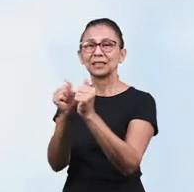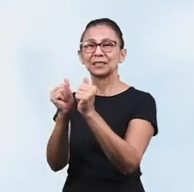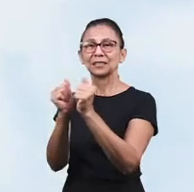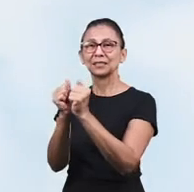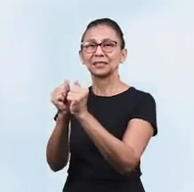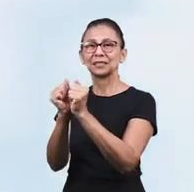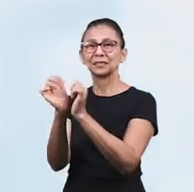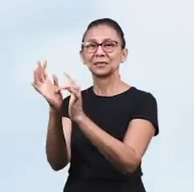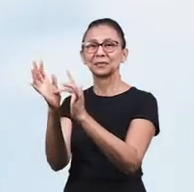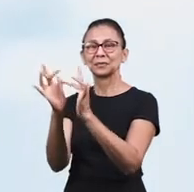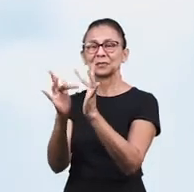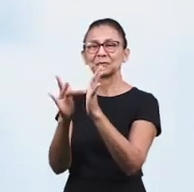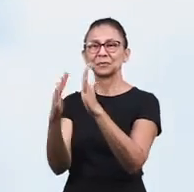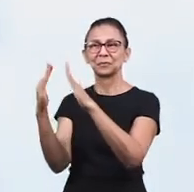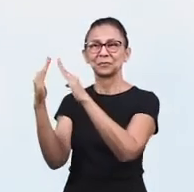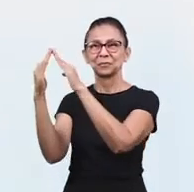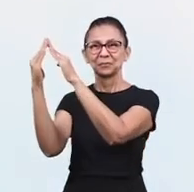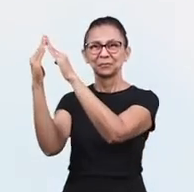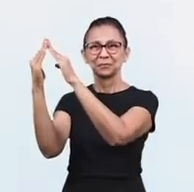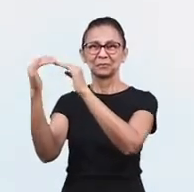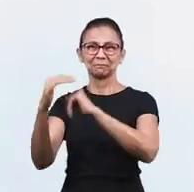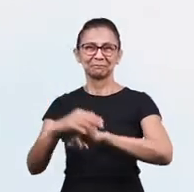In heaven, I want to live with my Jesus.